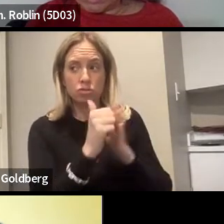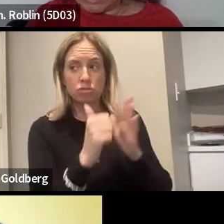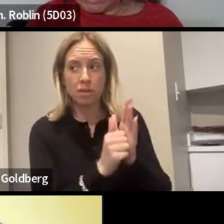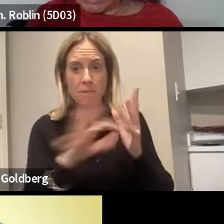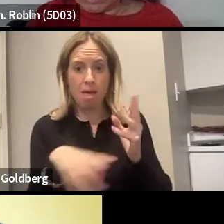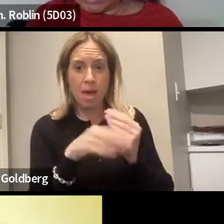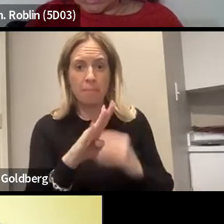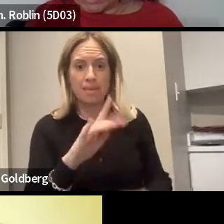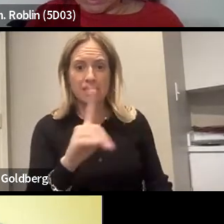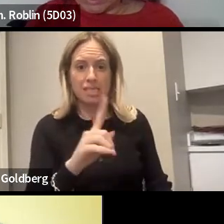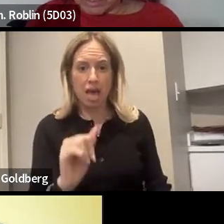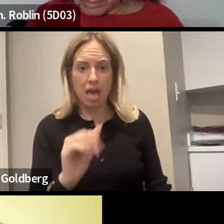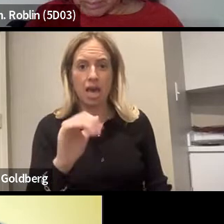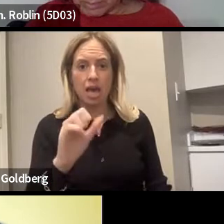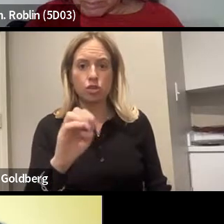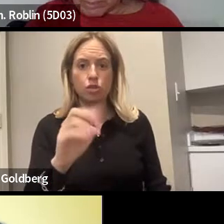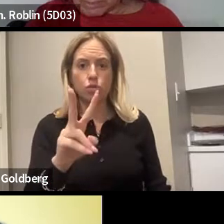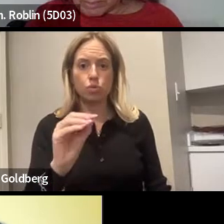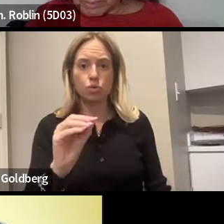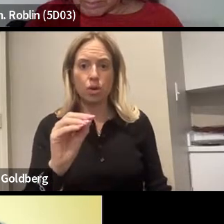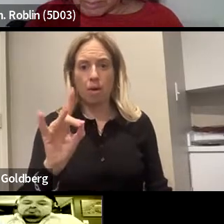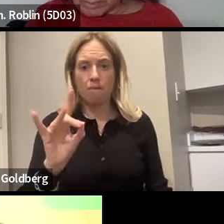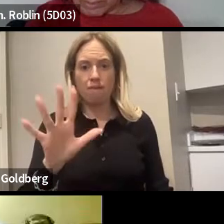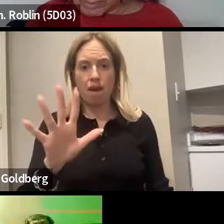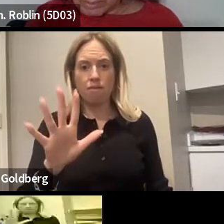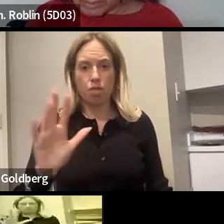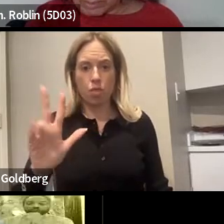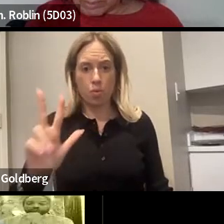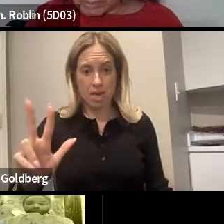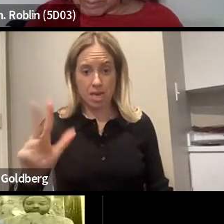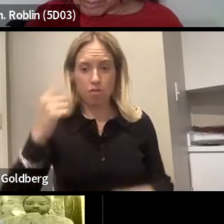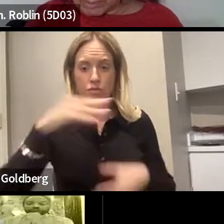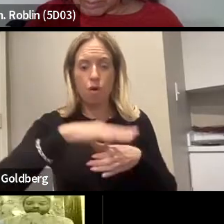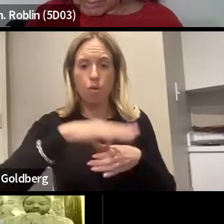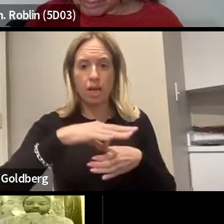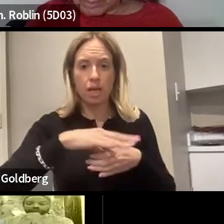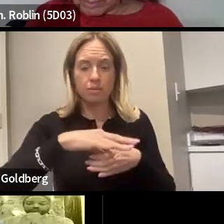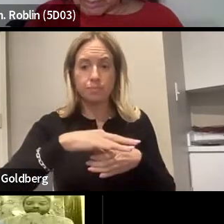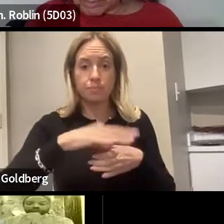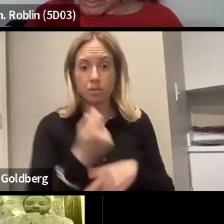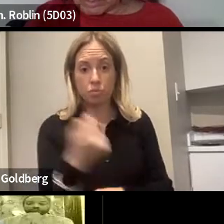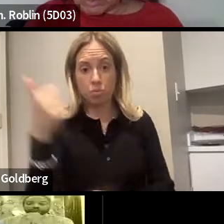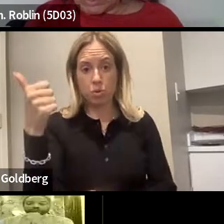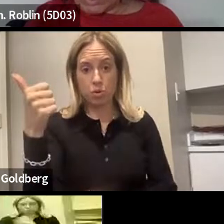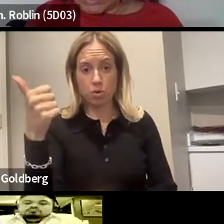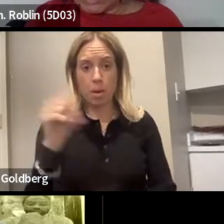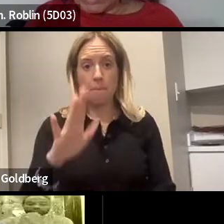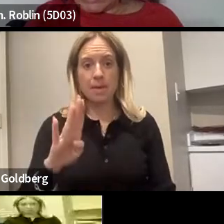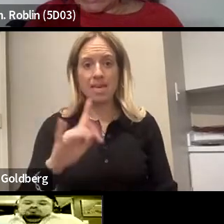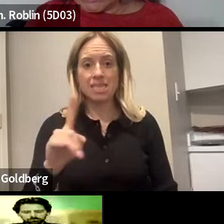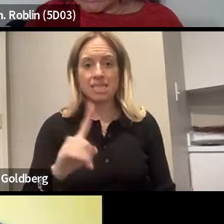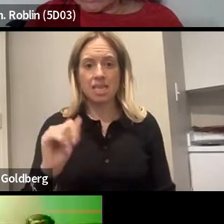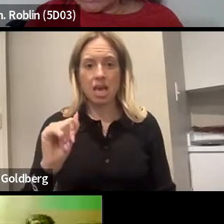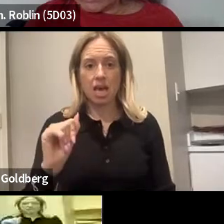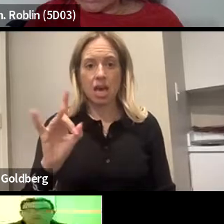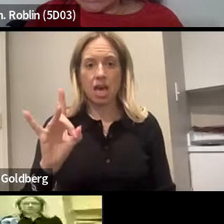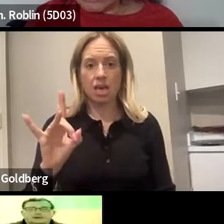BZA case 20853 for a voting action and removing BZA